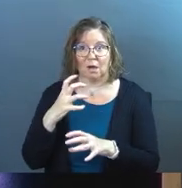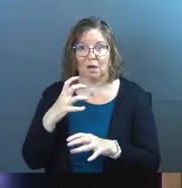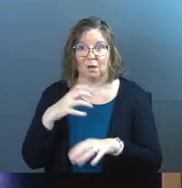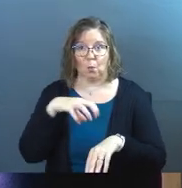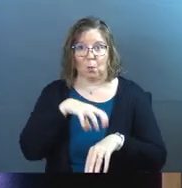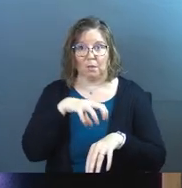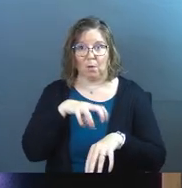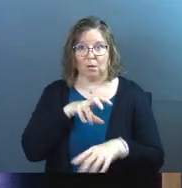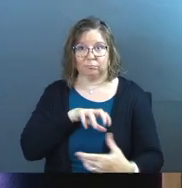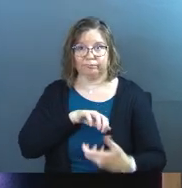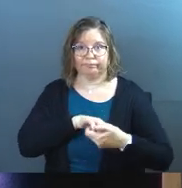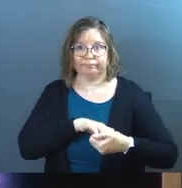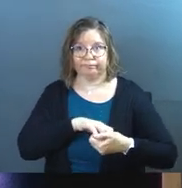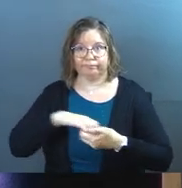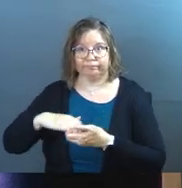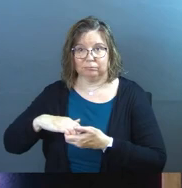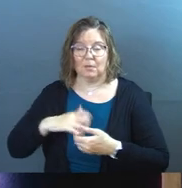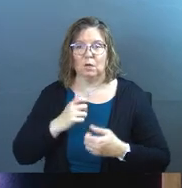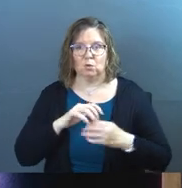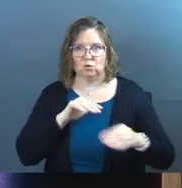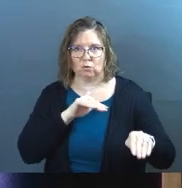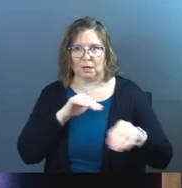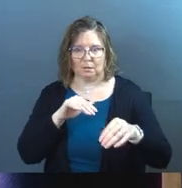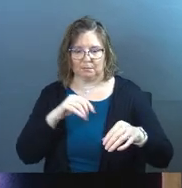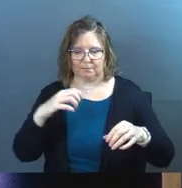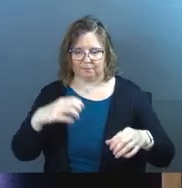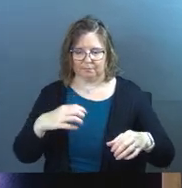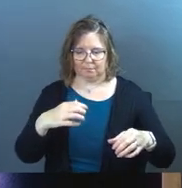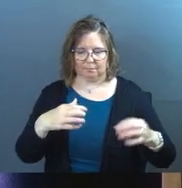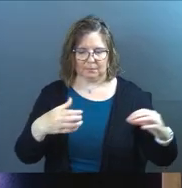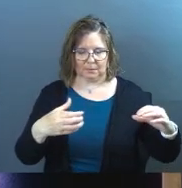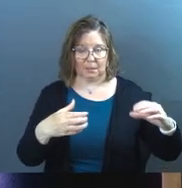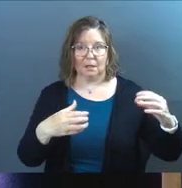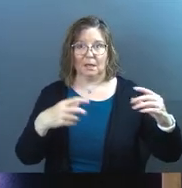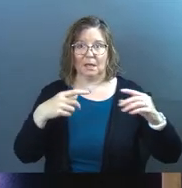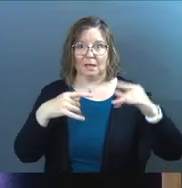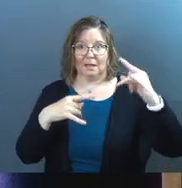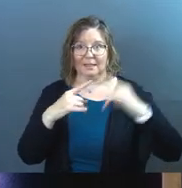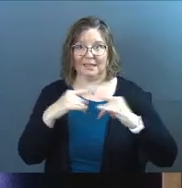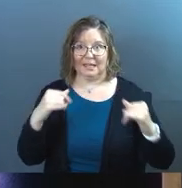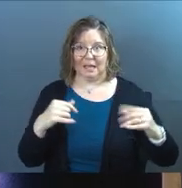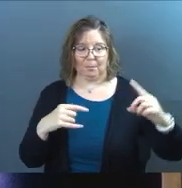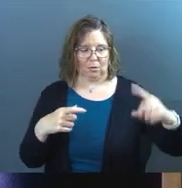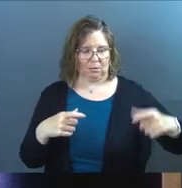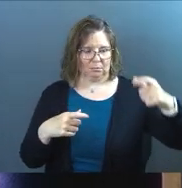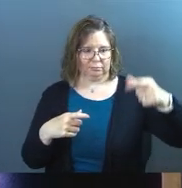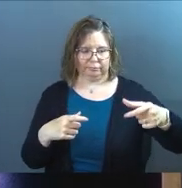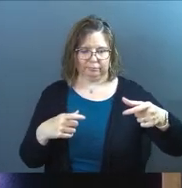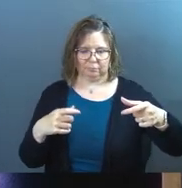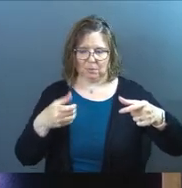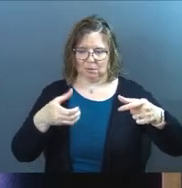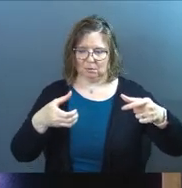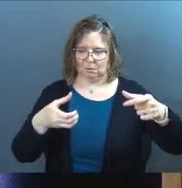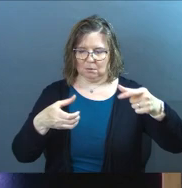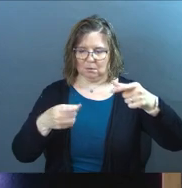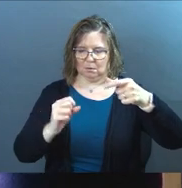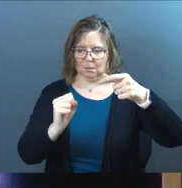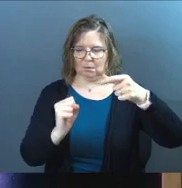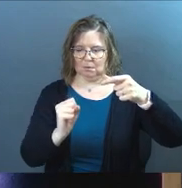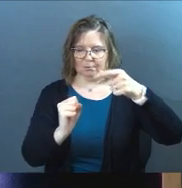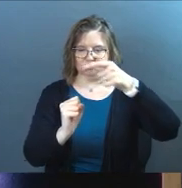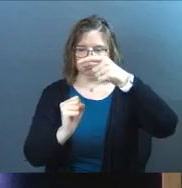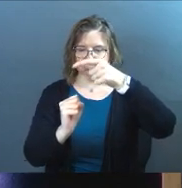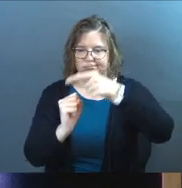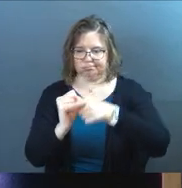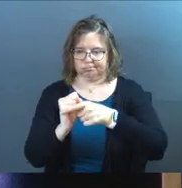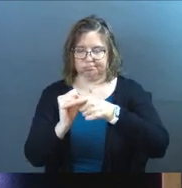on the back, and he was trying to line it up with the camper because it had been parked. And you ever see that happen? Right, and I'm sitting